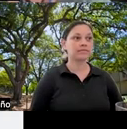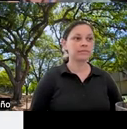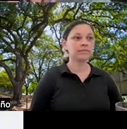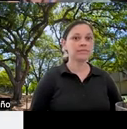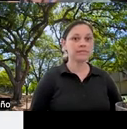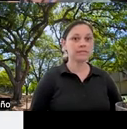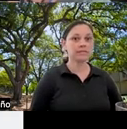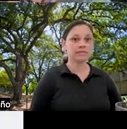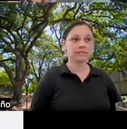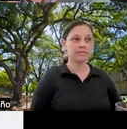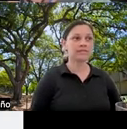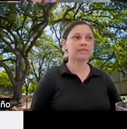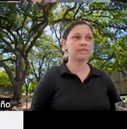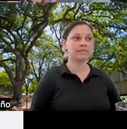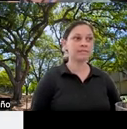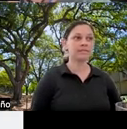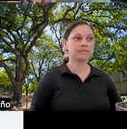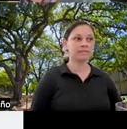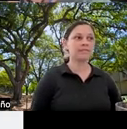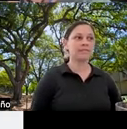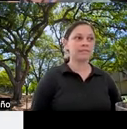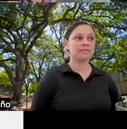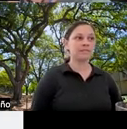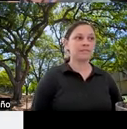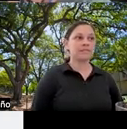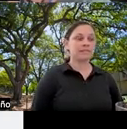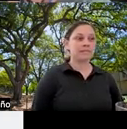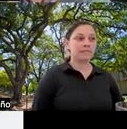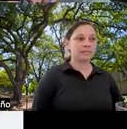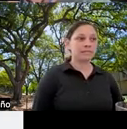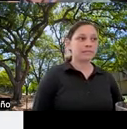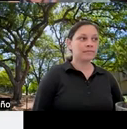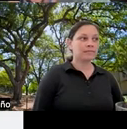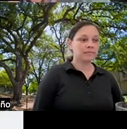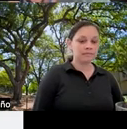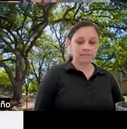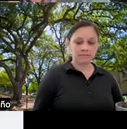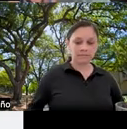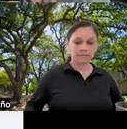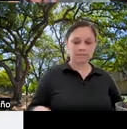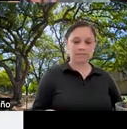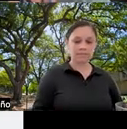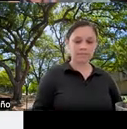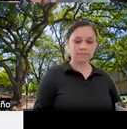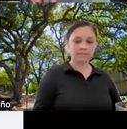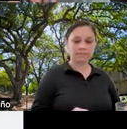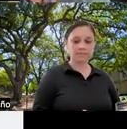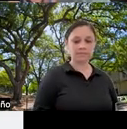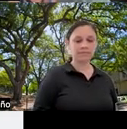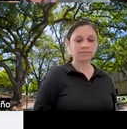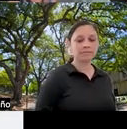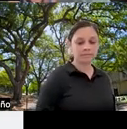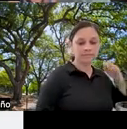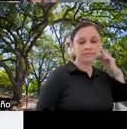of it is stuff that supports families. So creating automated systems that are easier for parents to use, or early childhood